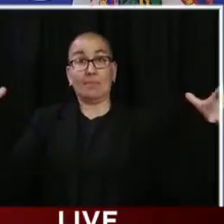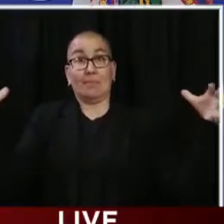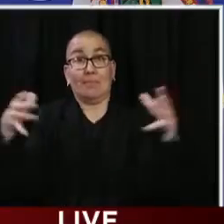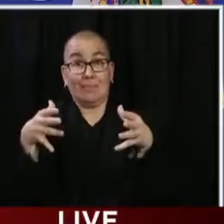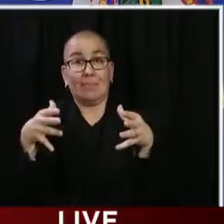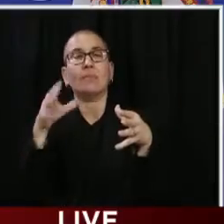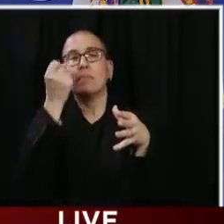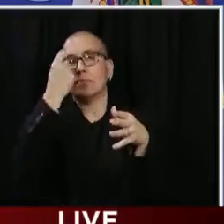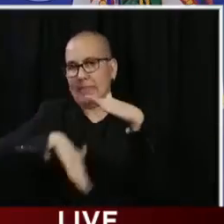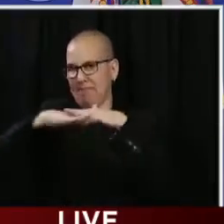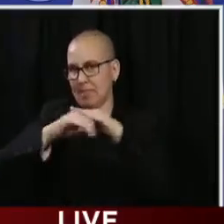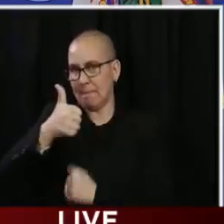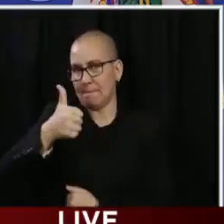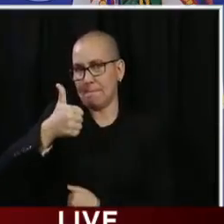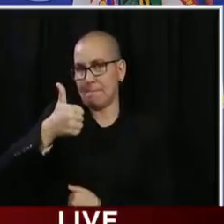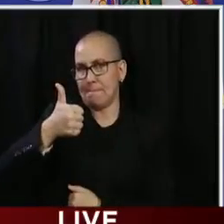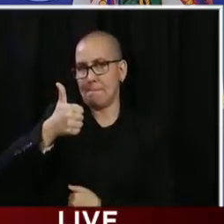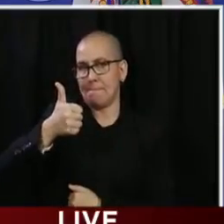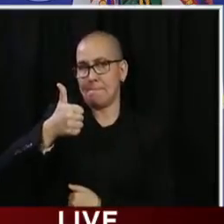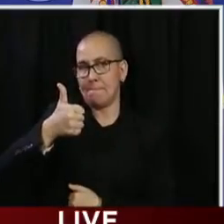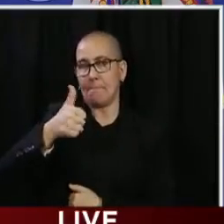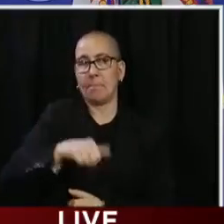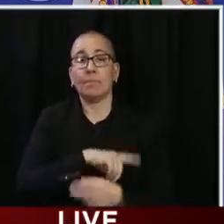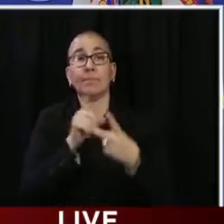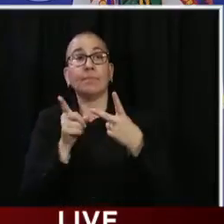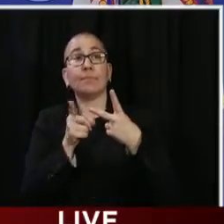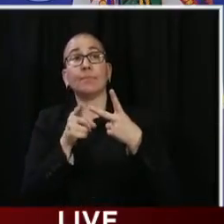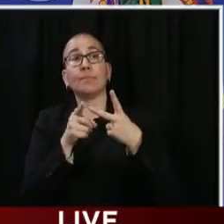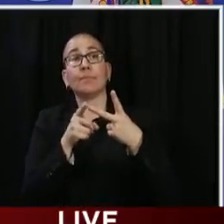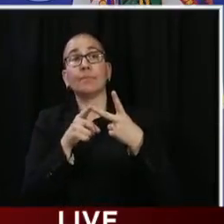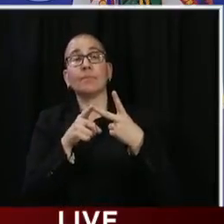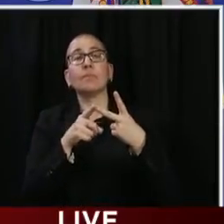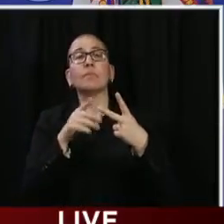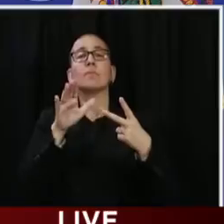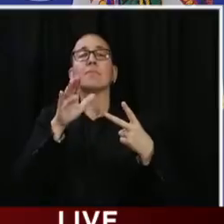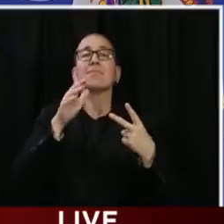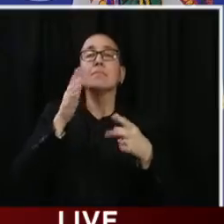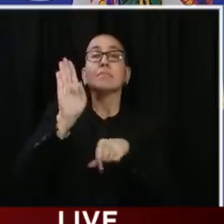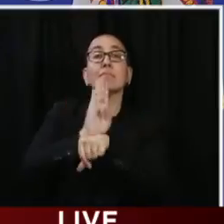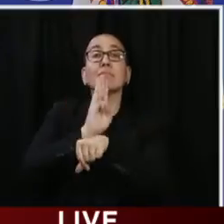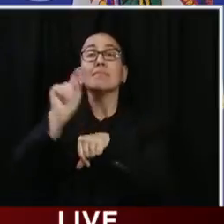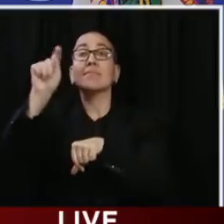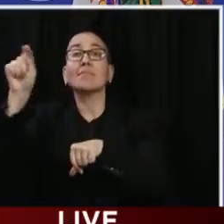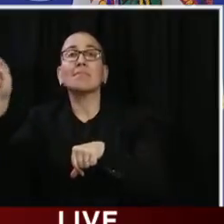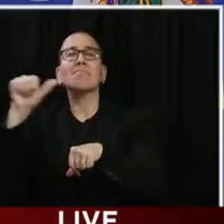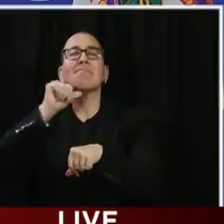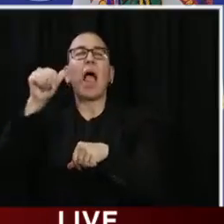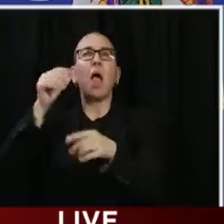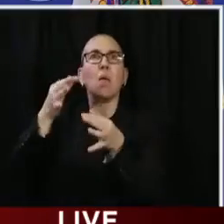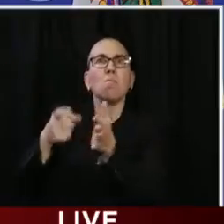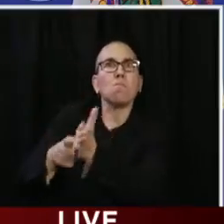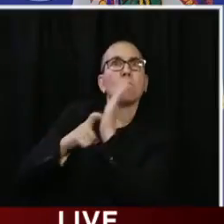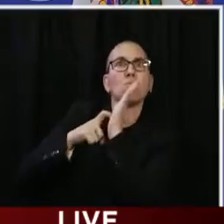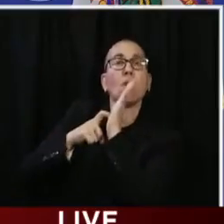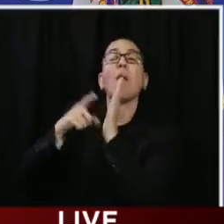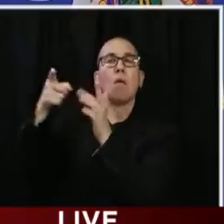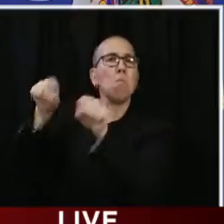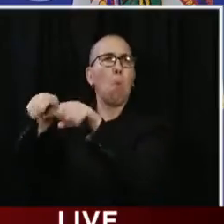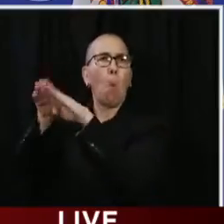that remains the guidance as well. Non-critical businesses, same thing. For retail, we're still at that 50% capacity, as we mentioned